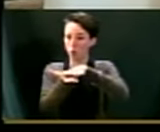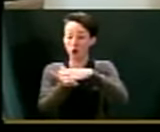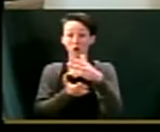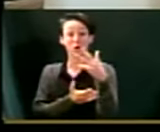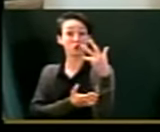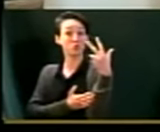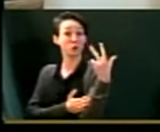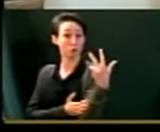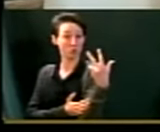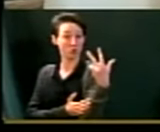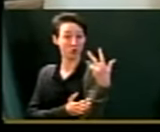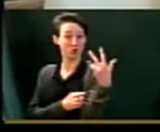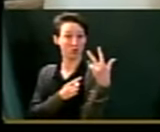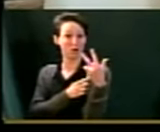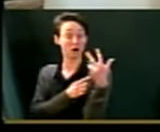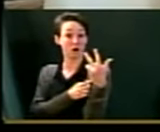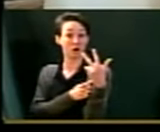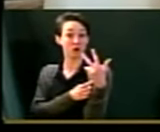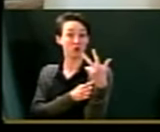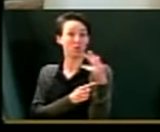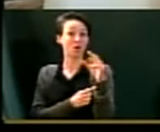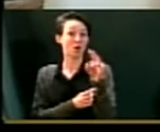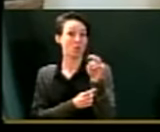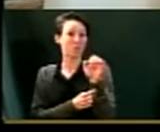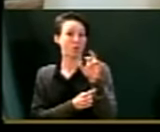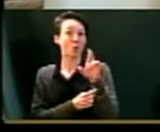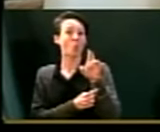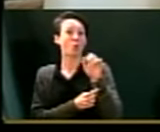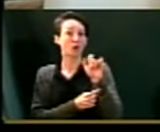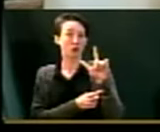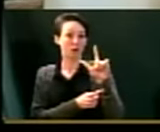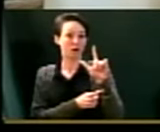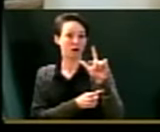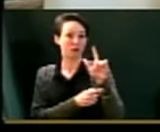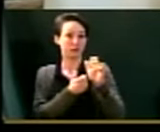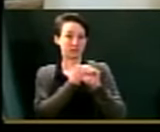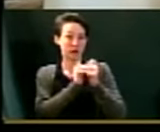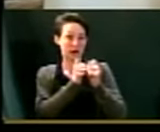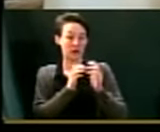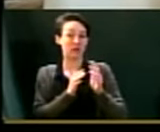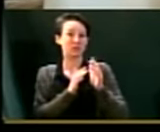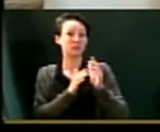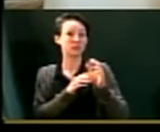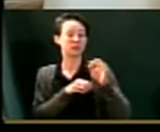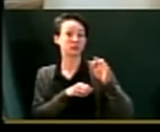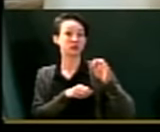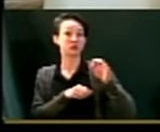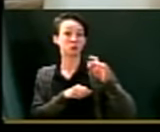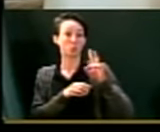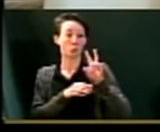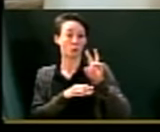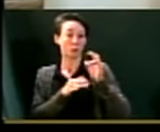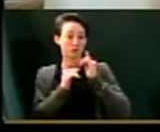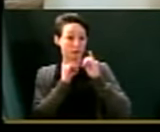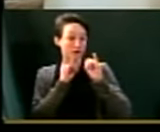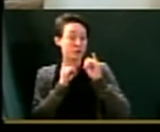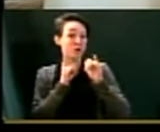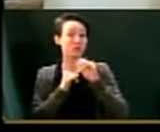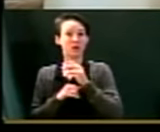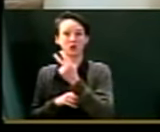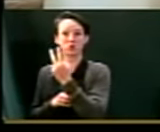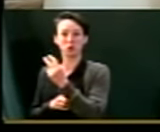mayoral candidates were interviewed and two were not. So we had the three male